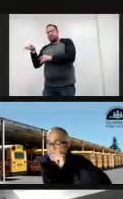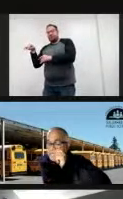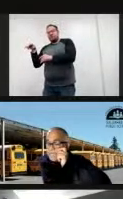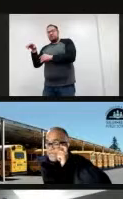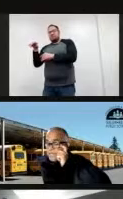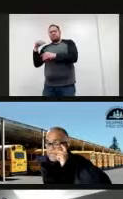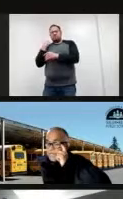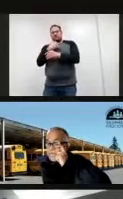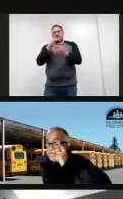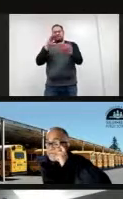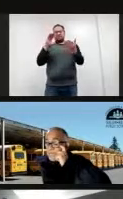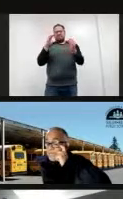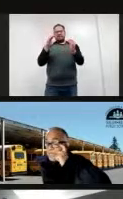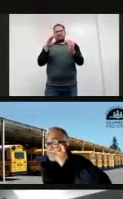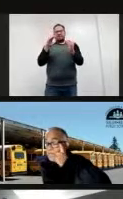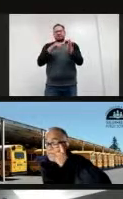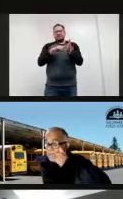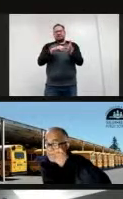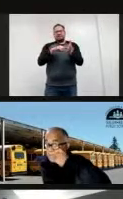salaries,